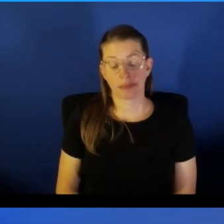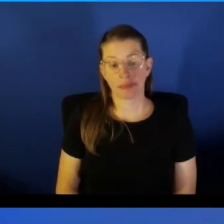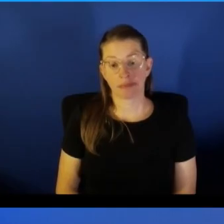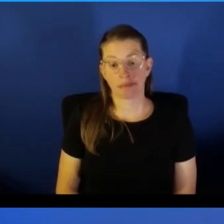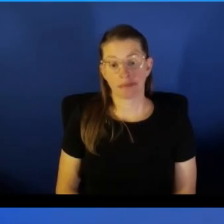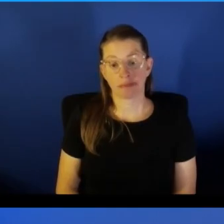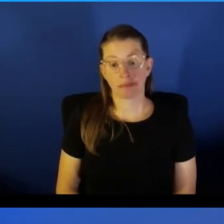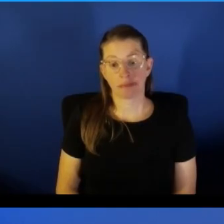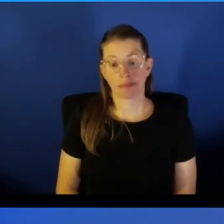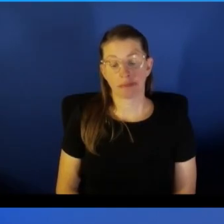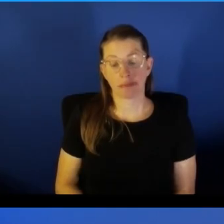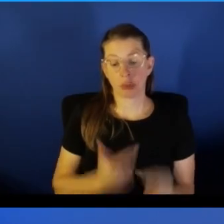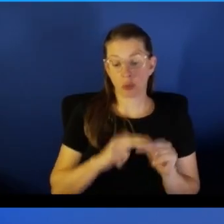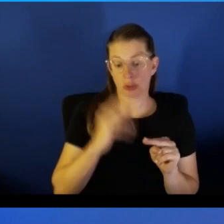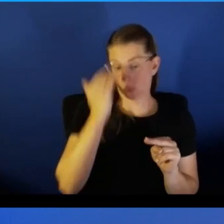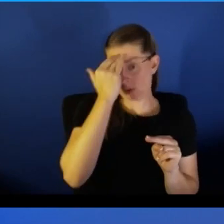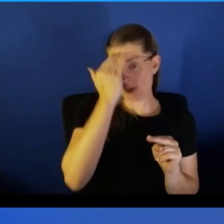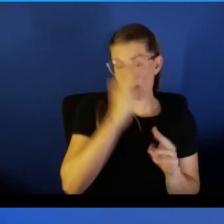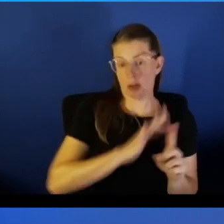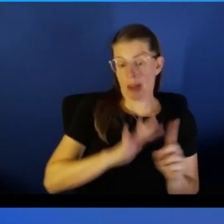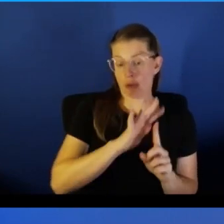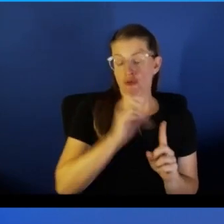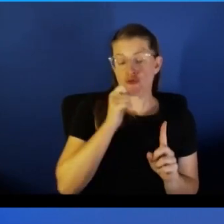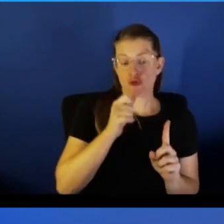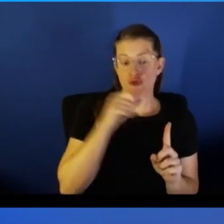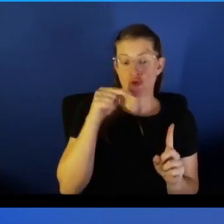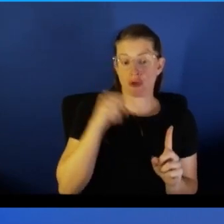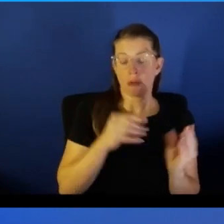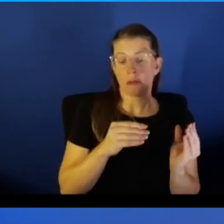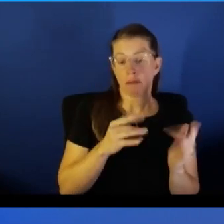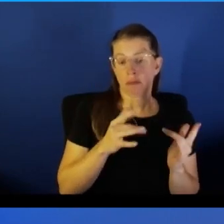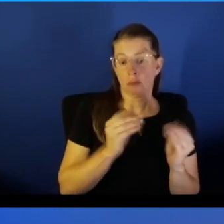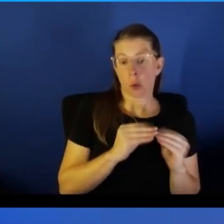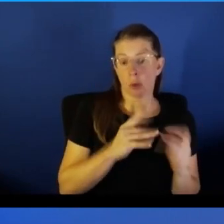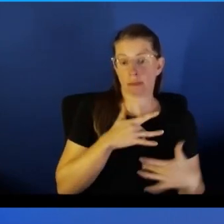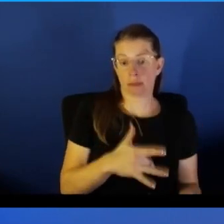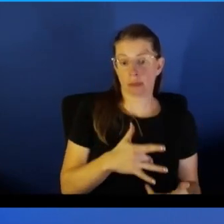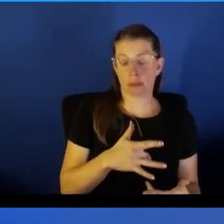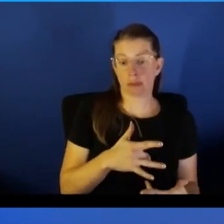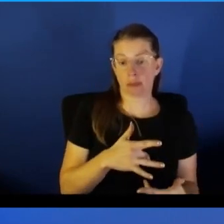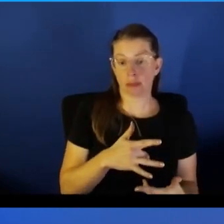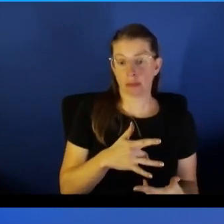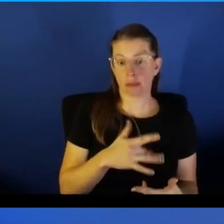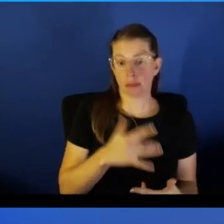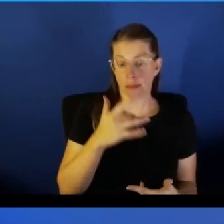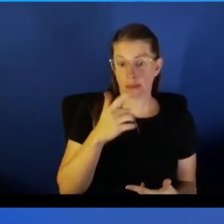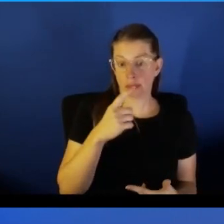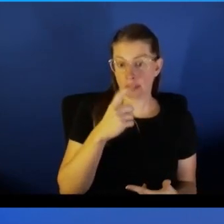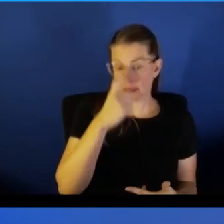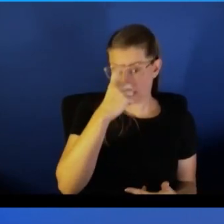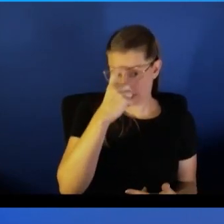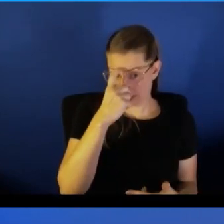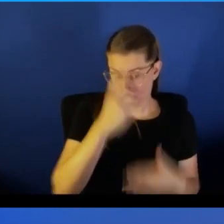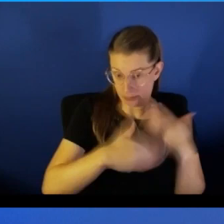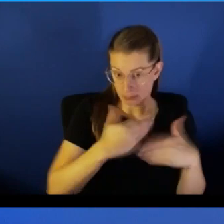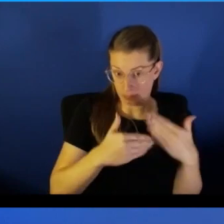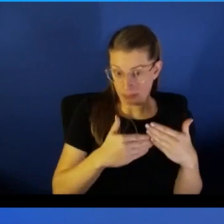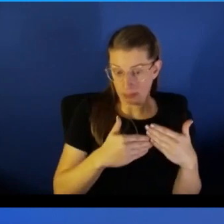around girls, and we used to think that they were more likely to have an intellectual disability, but now we're